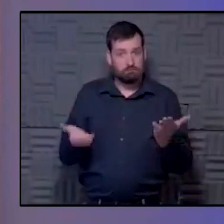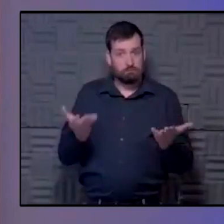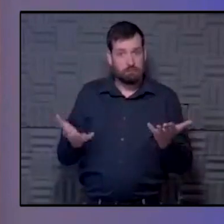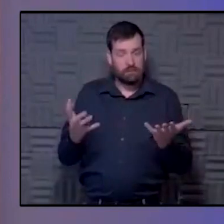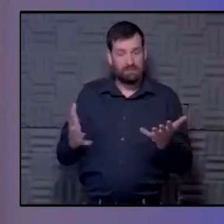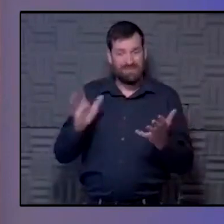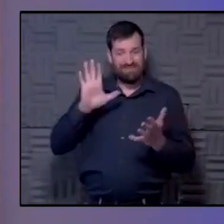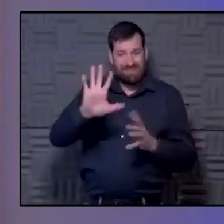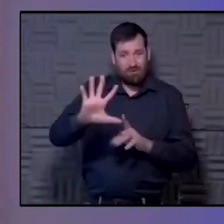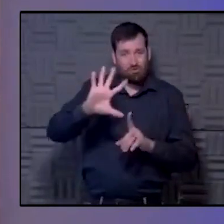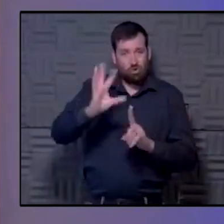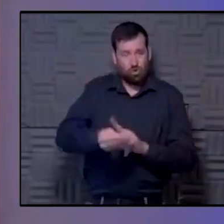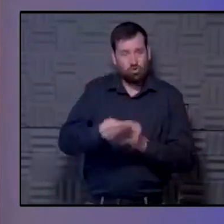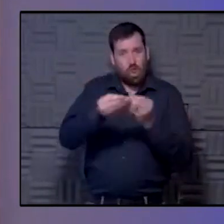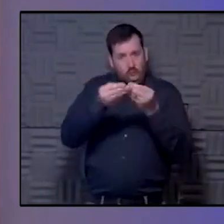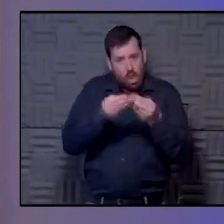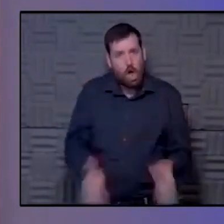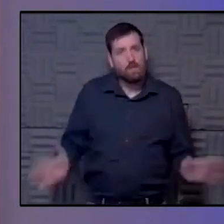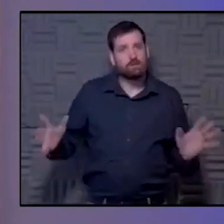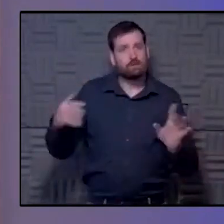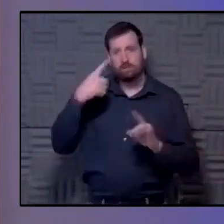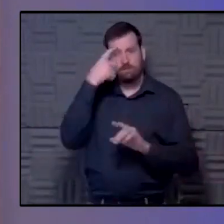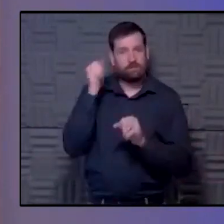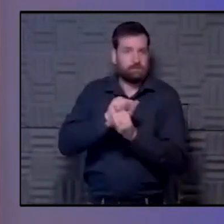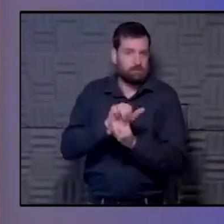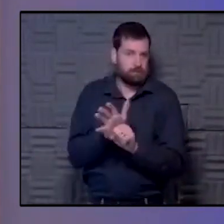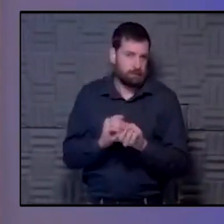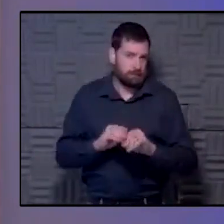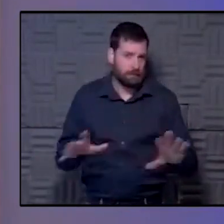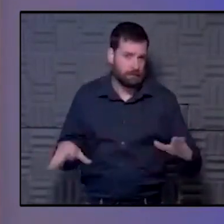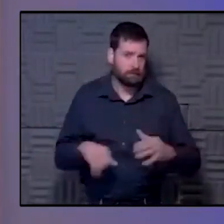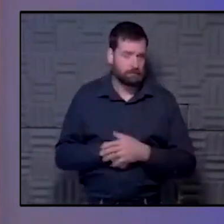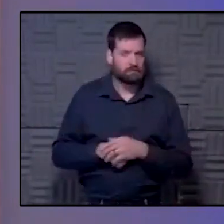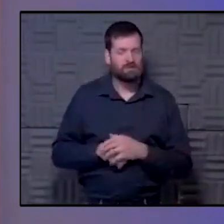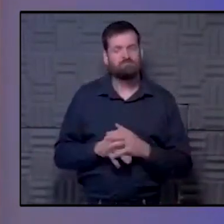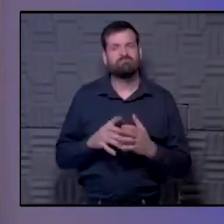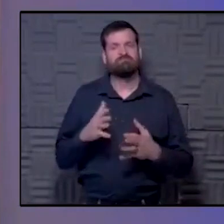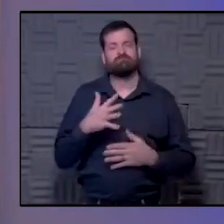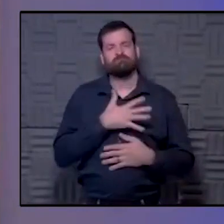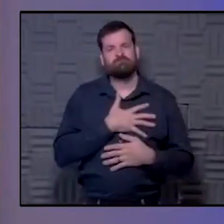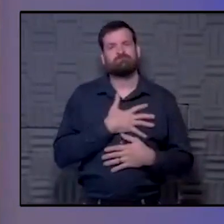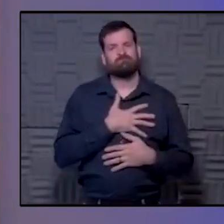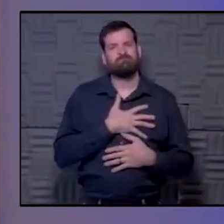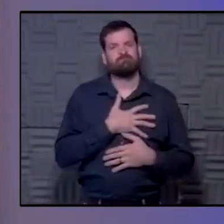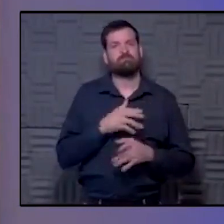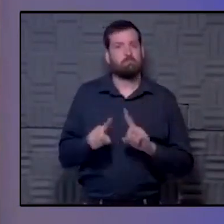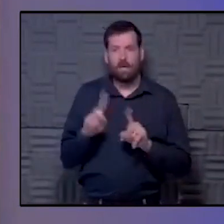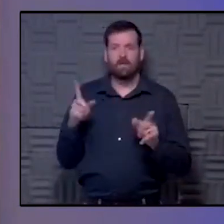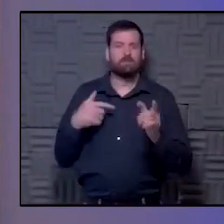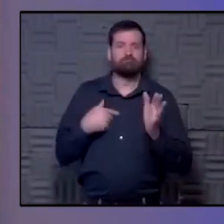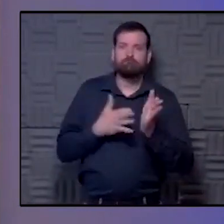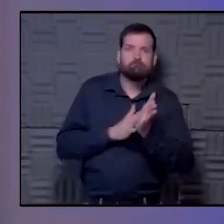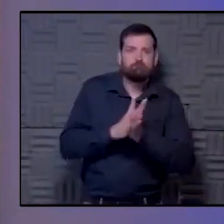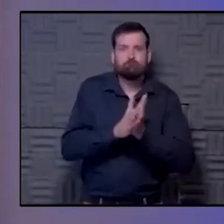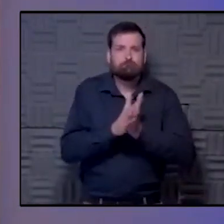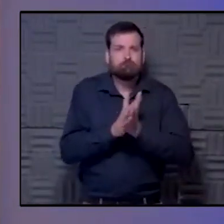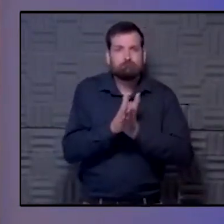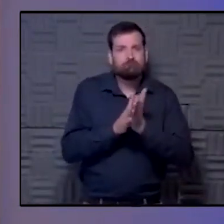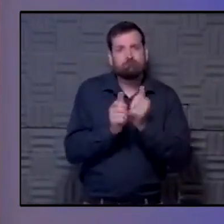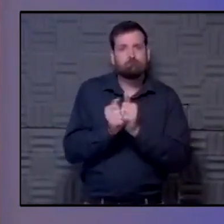nation, their culture with this pandemic. And so that was a sad thing to see. But we jumped in with them and others.